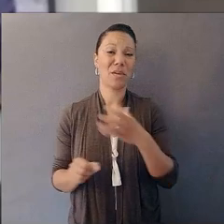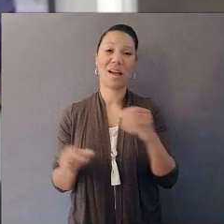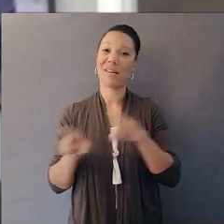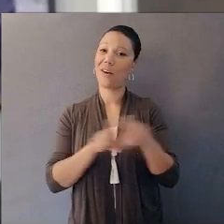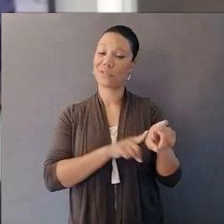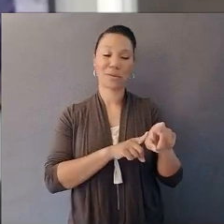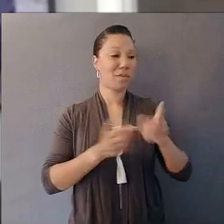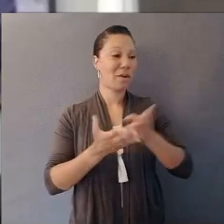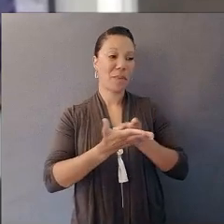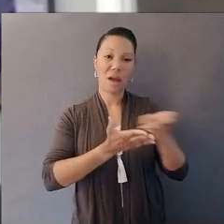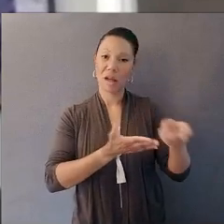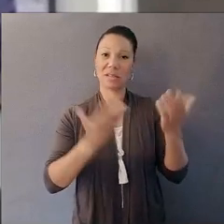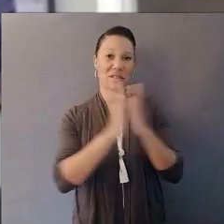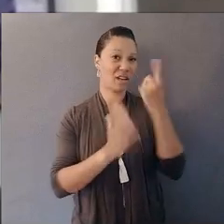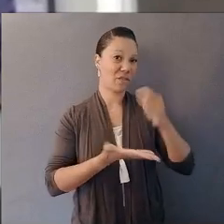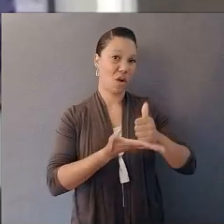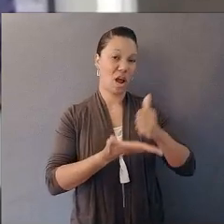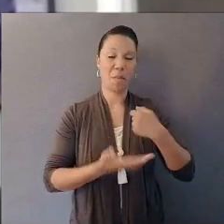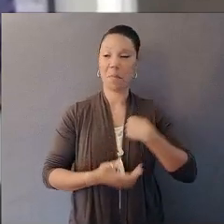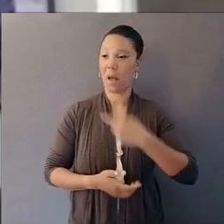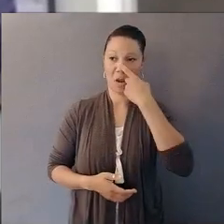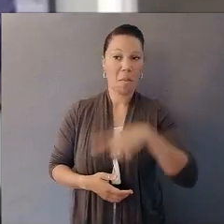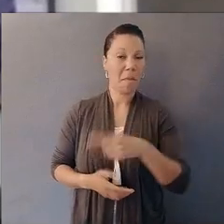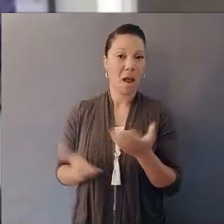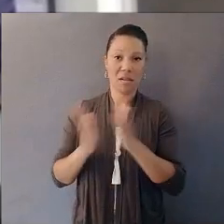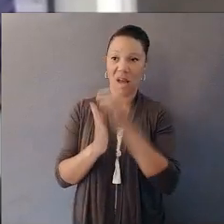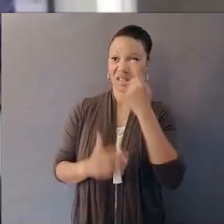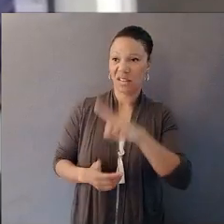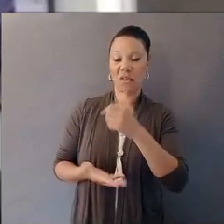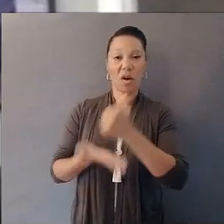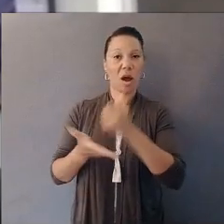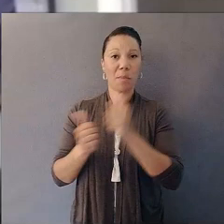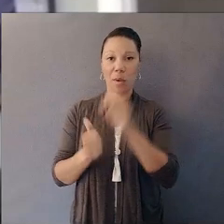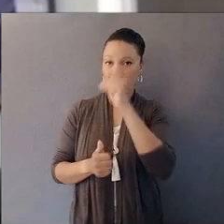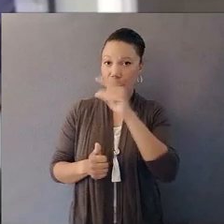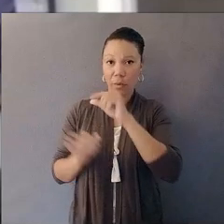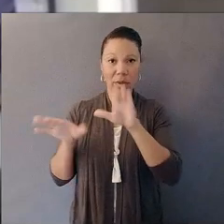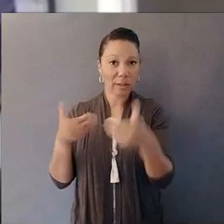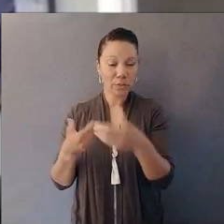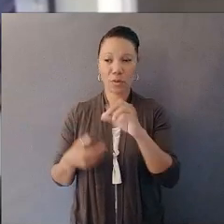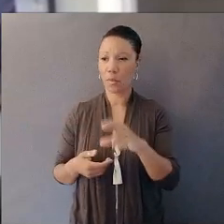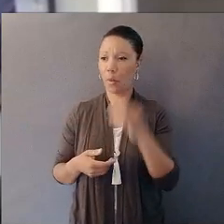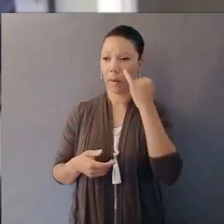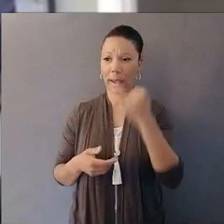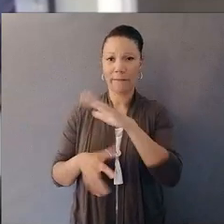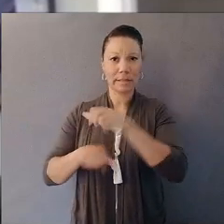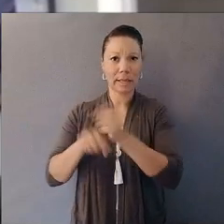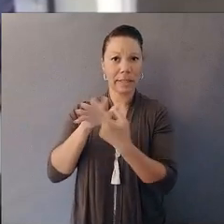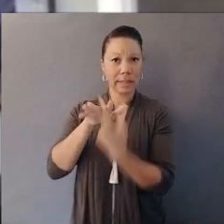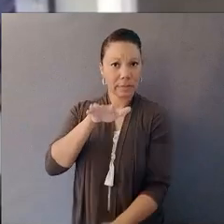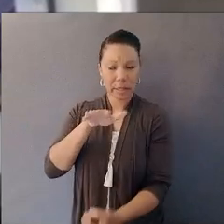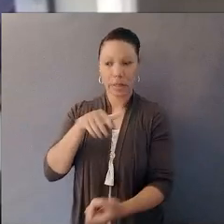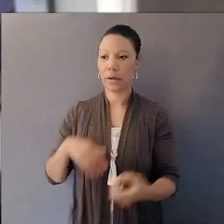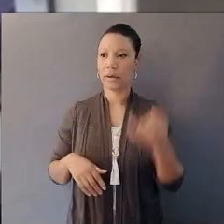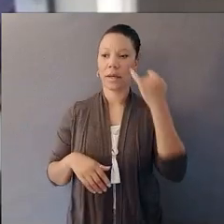for help. Like the same way I'm going to ask for help if I'm confused on why my Google Classroom assignment disappeared. Like, if you aren't sure what's going on